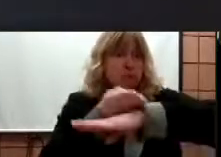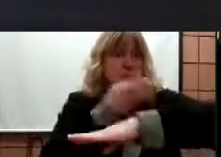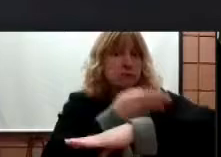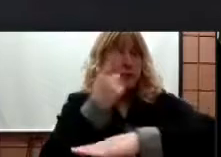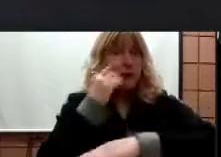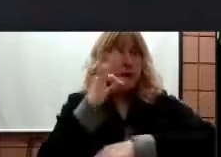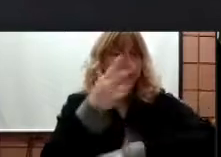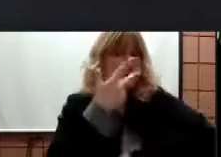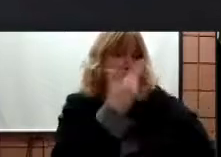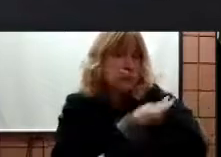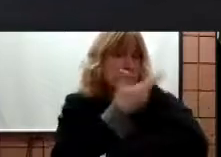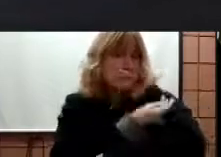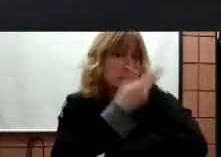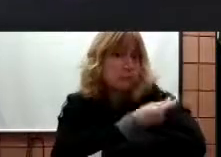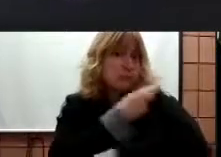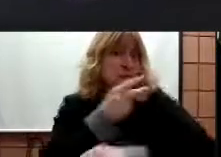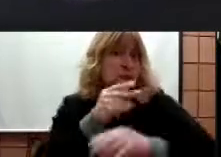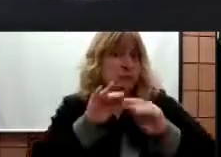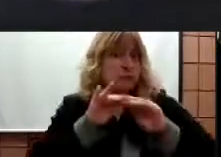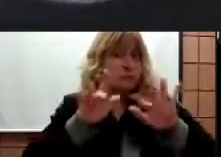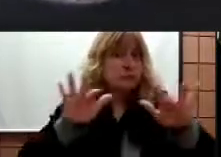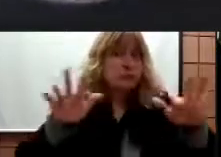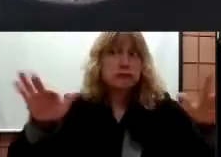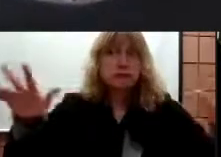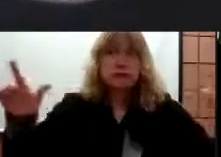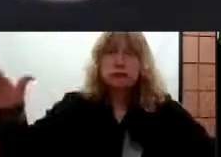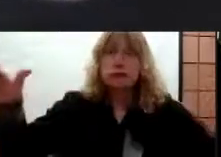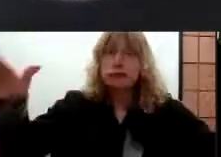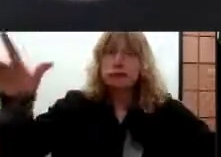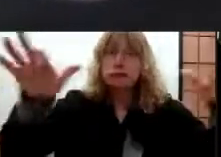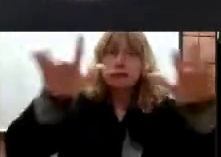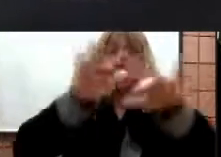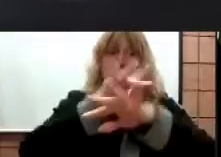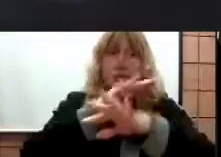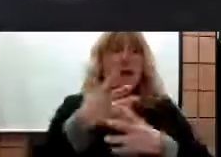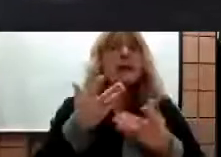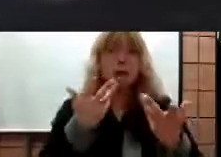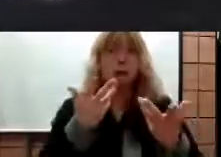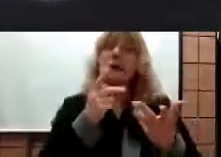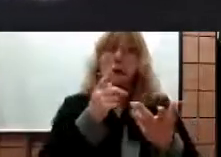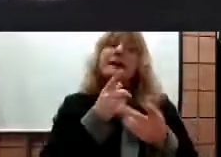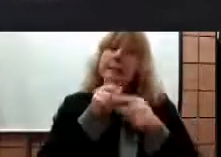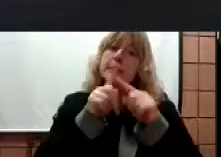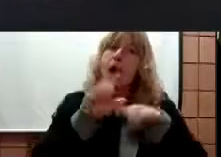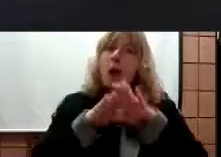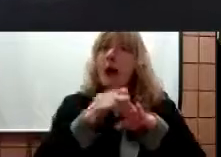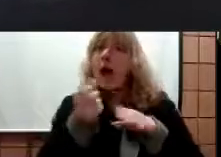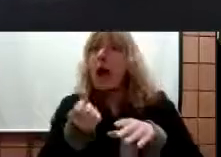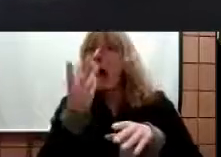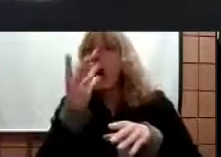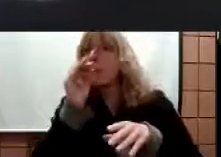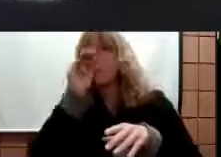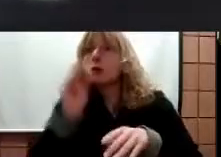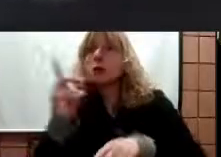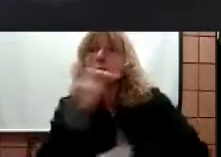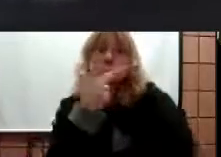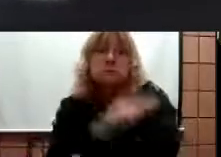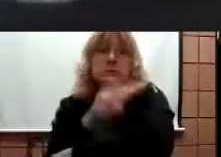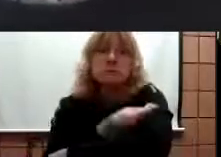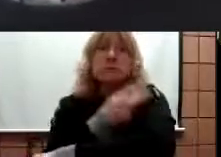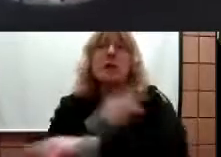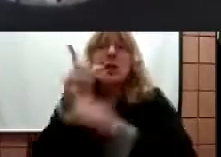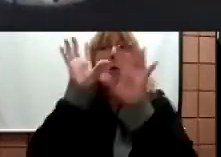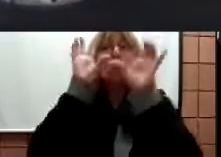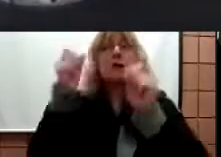It all depends on how fast, everybody gets vaccines in their arms, how fast, the president has said that we will have enough vaccine for